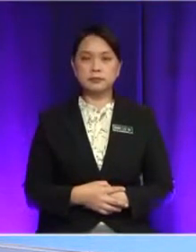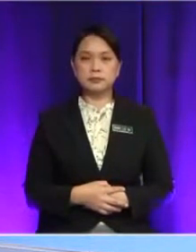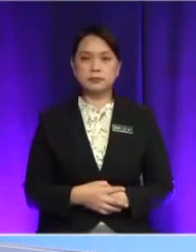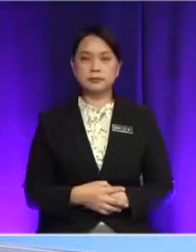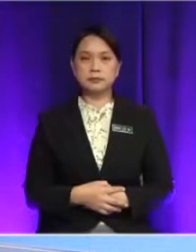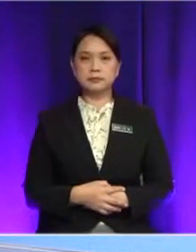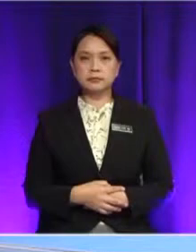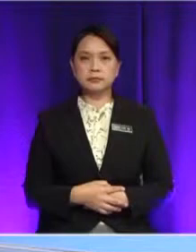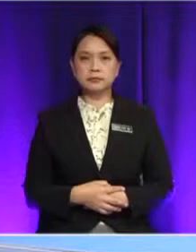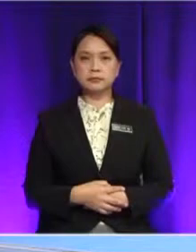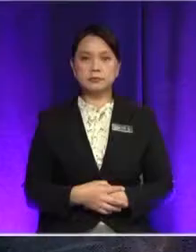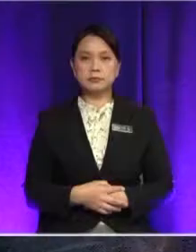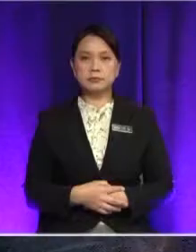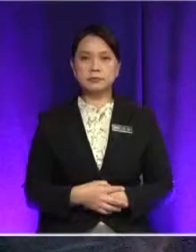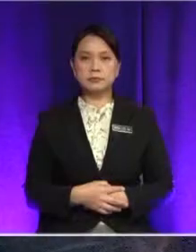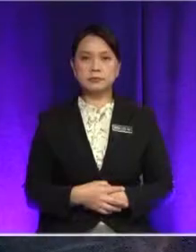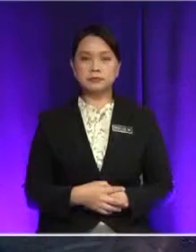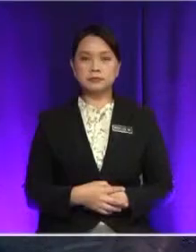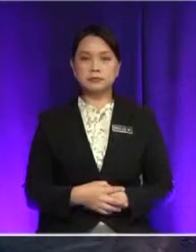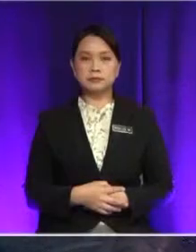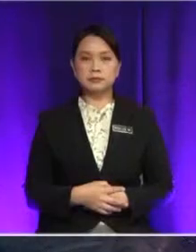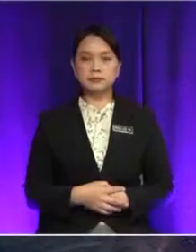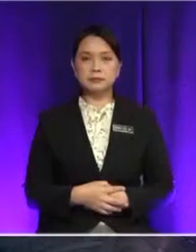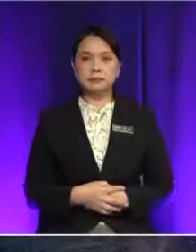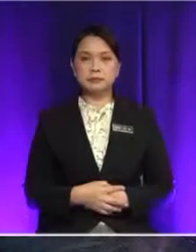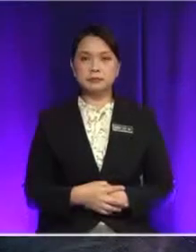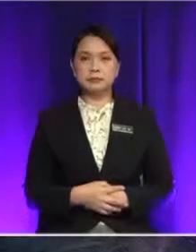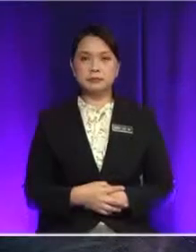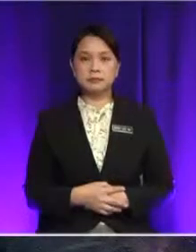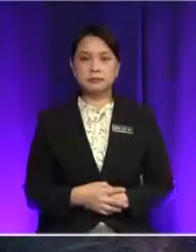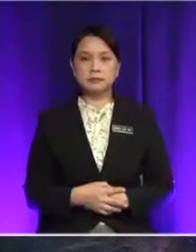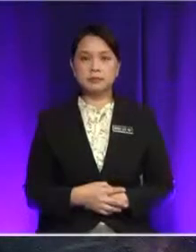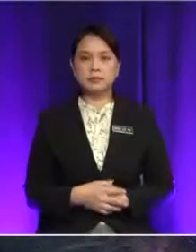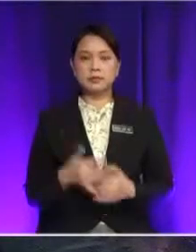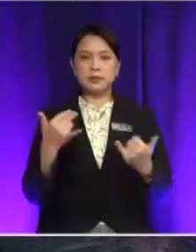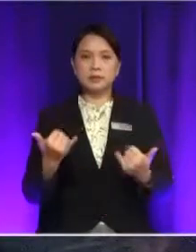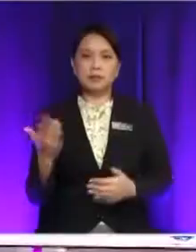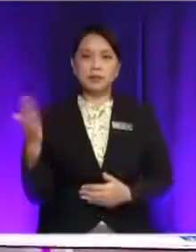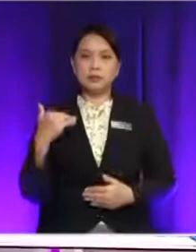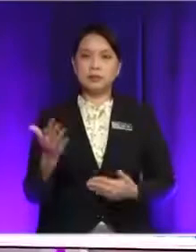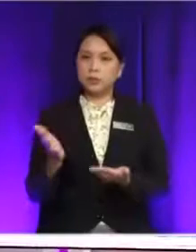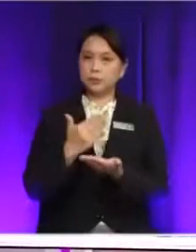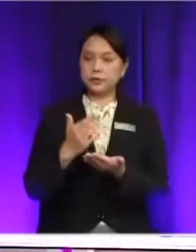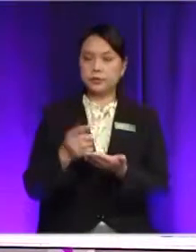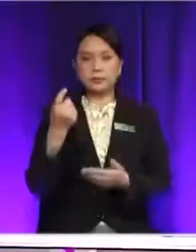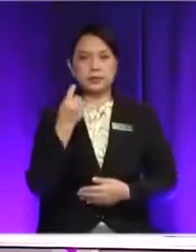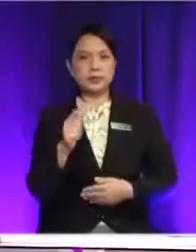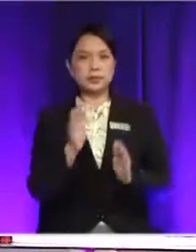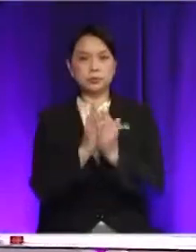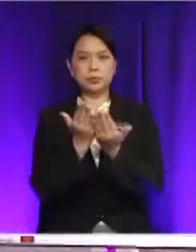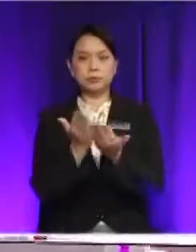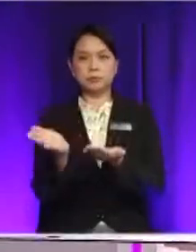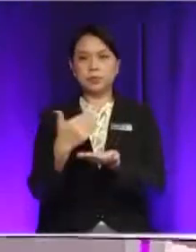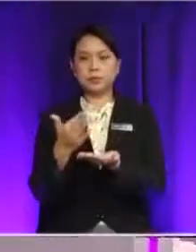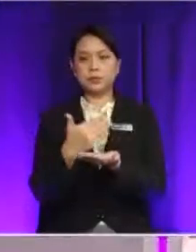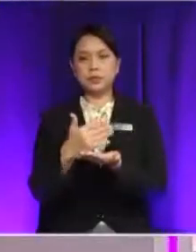the right answer, right, exactly, madam? Mm-hmm. So, Shafika, now for the next activity, let us everyone open up your textbook, page 136. Now, let